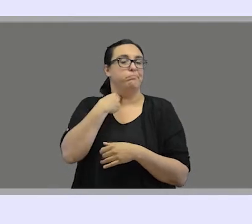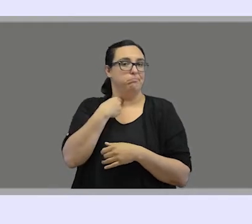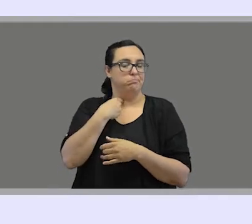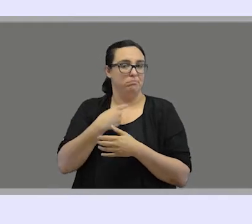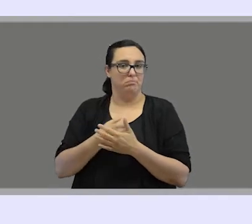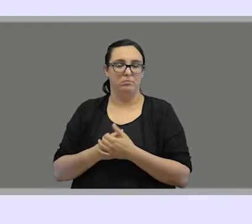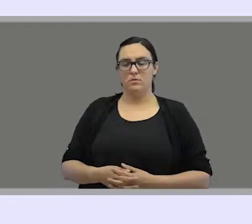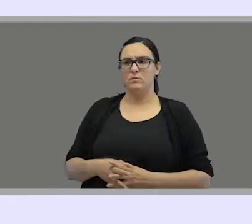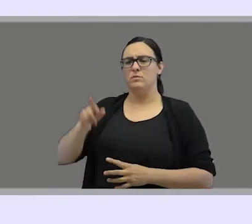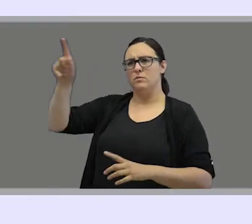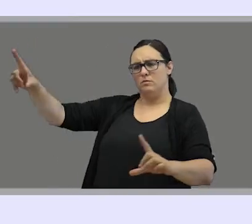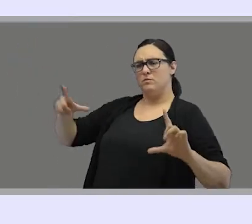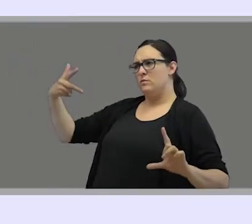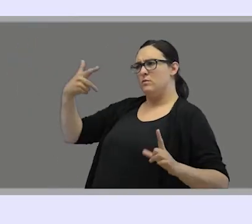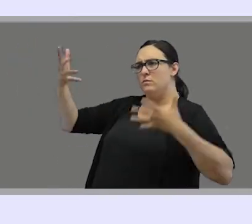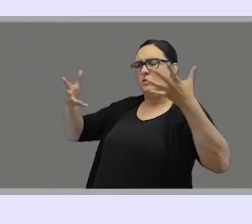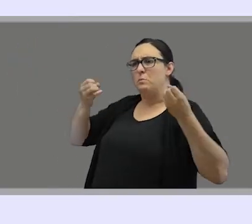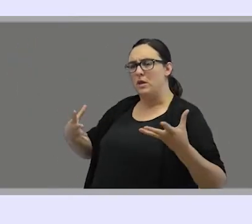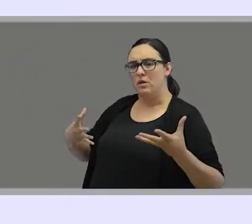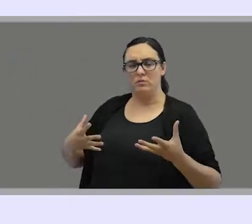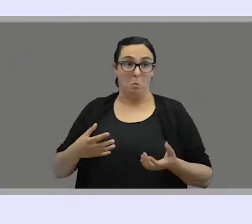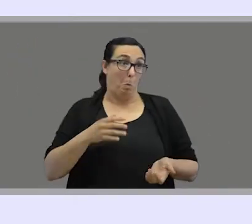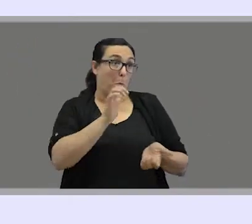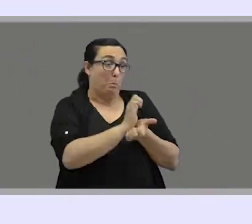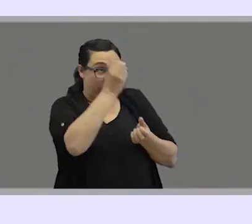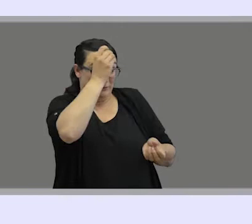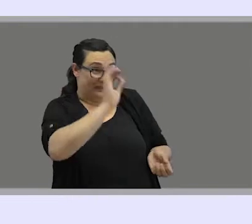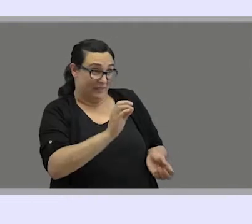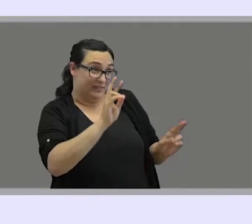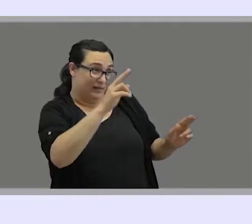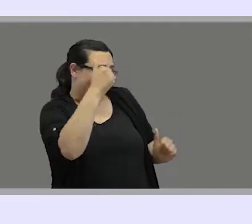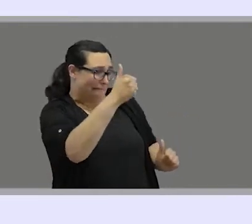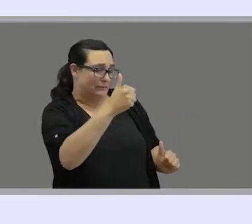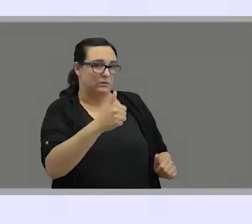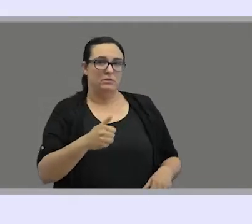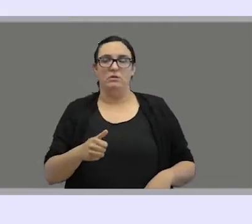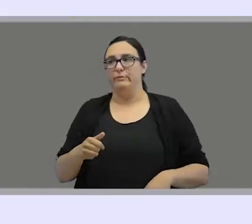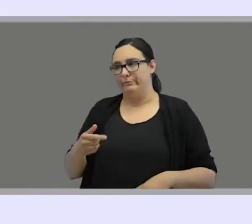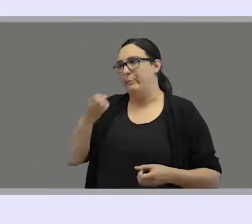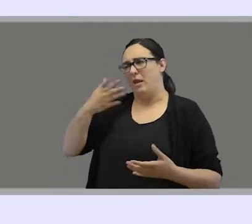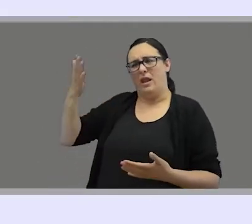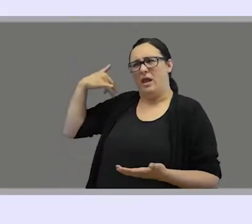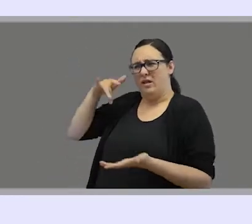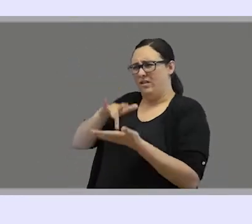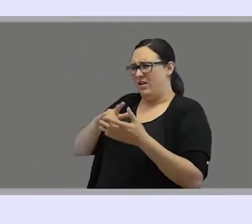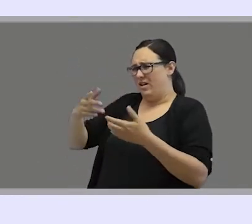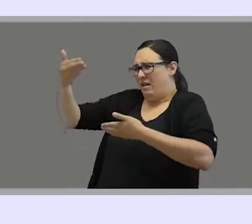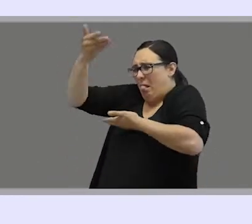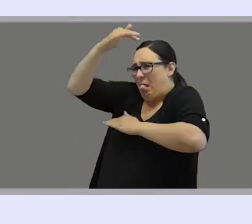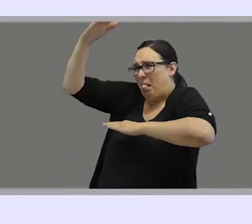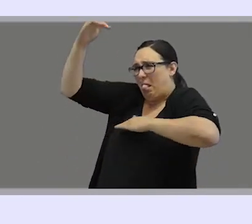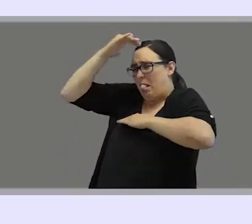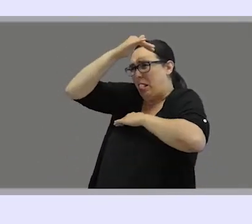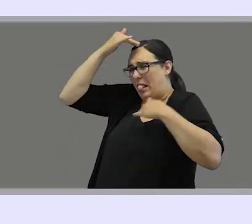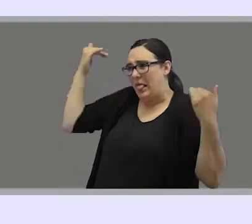missed out. So, it's got the signing in the picture? I hope so. It's awesome. You know, last time I did an